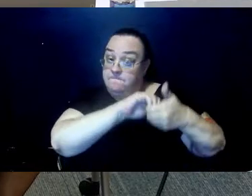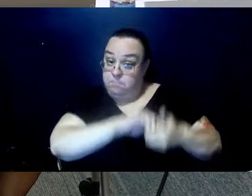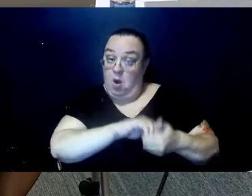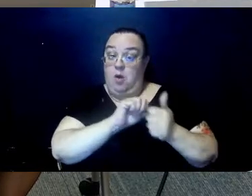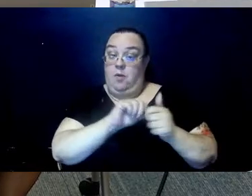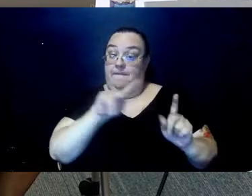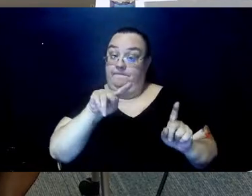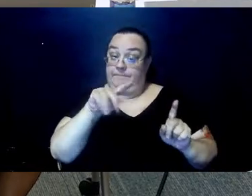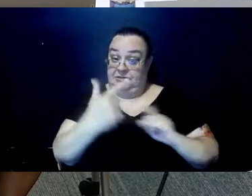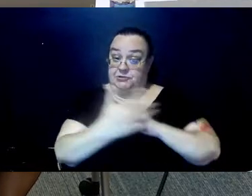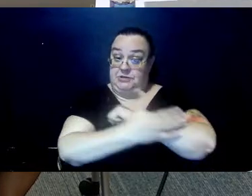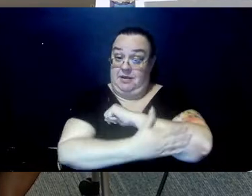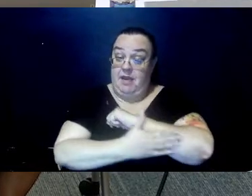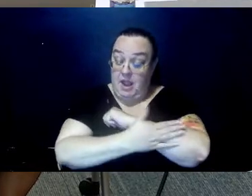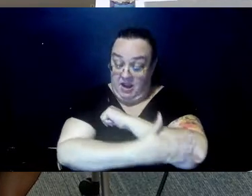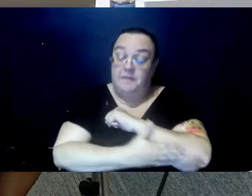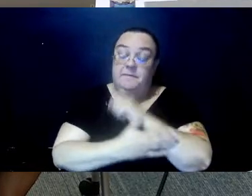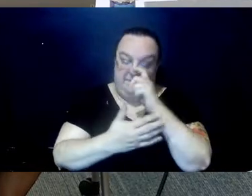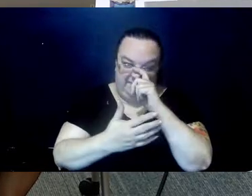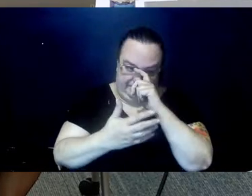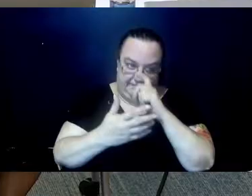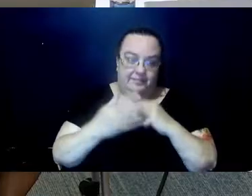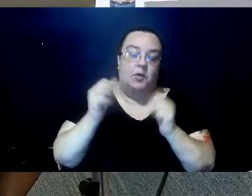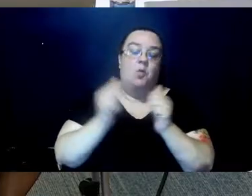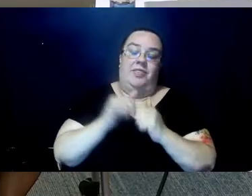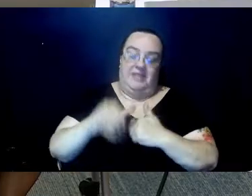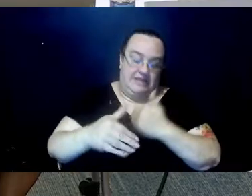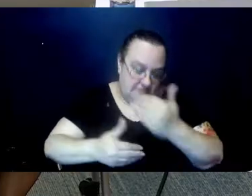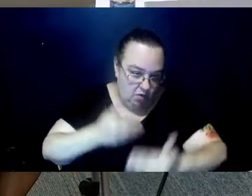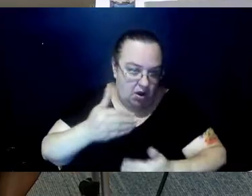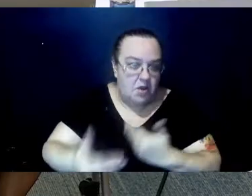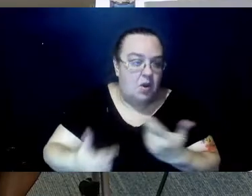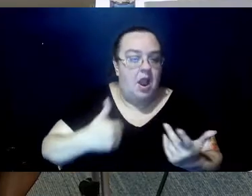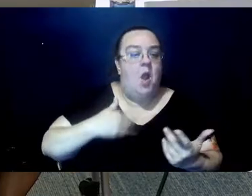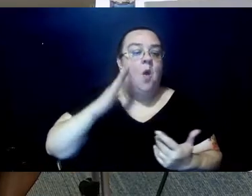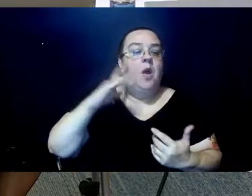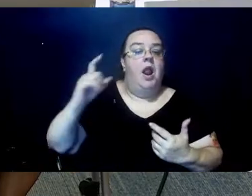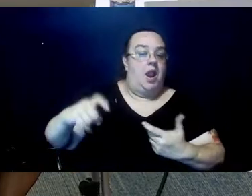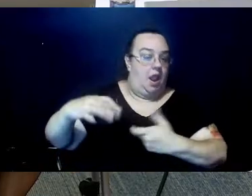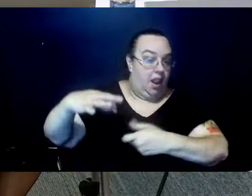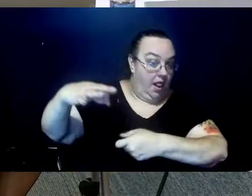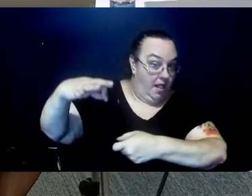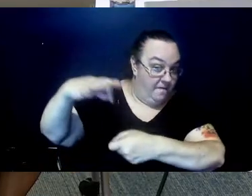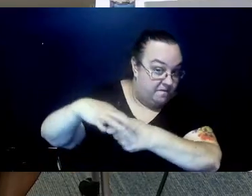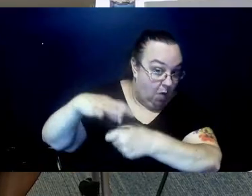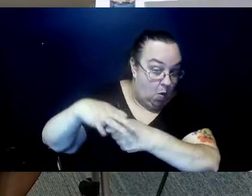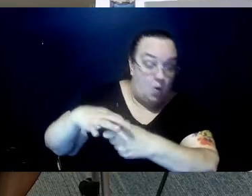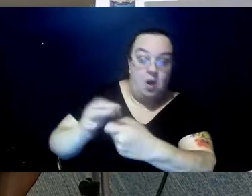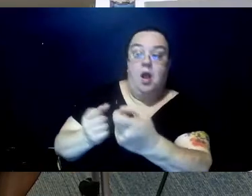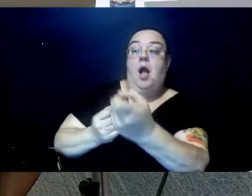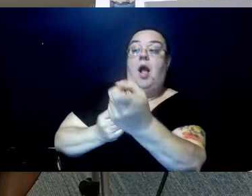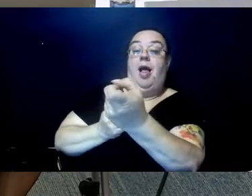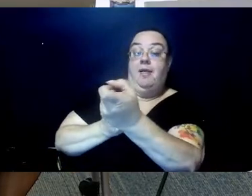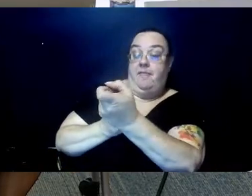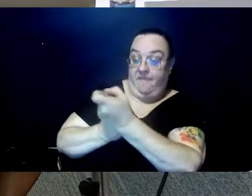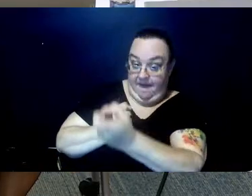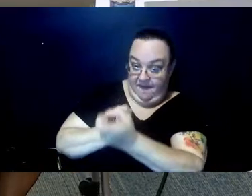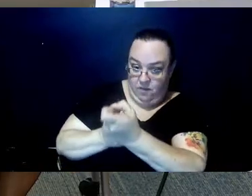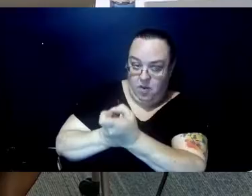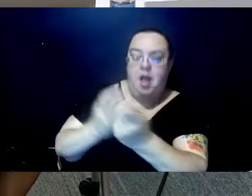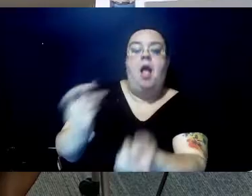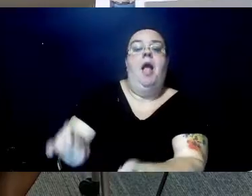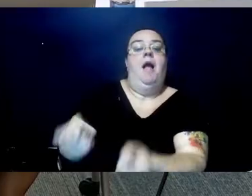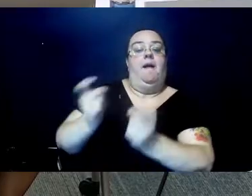George's County in this process. So I'll need a vote in favor and to give me the direction to execute